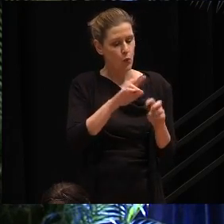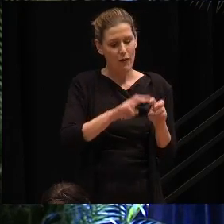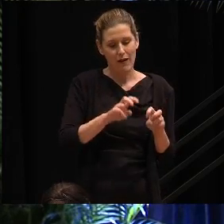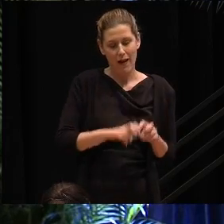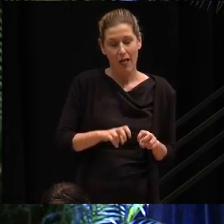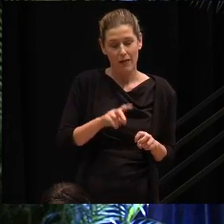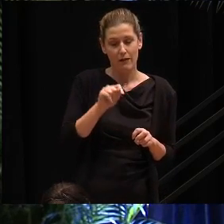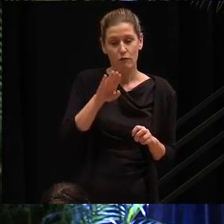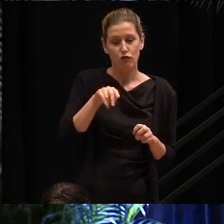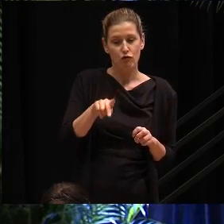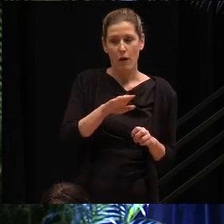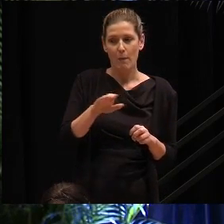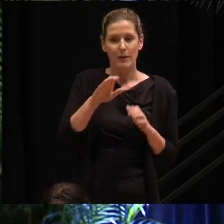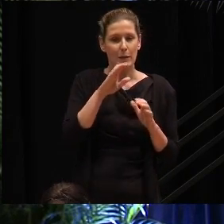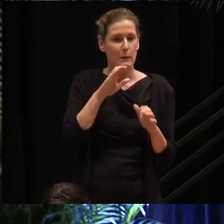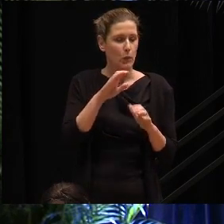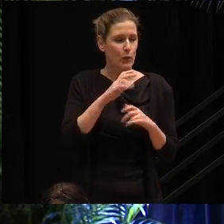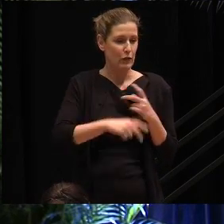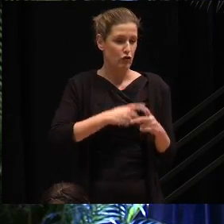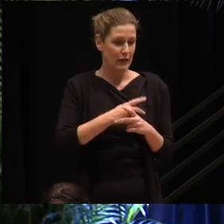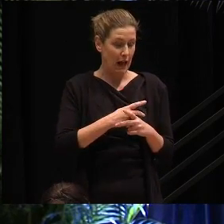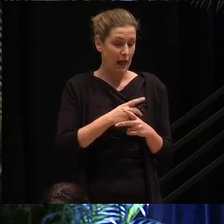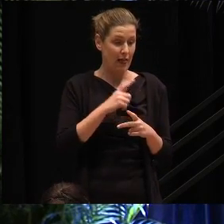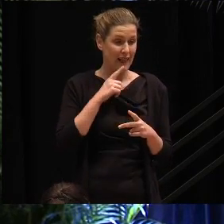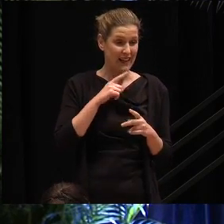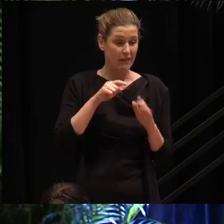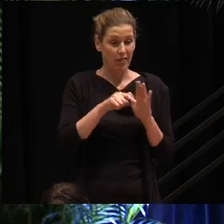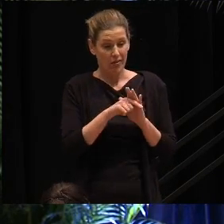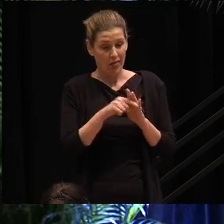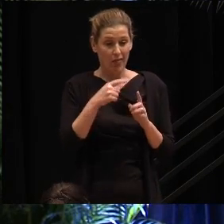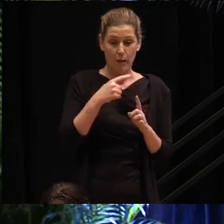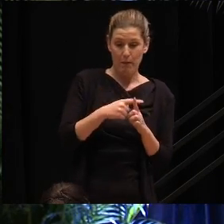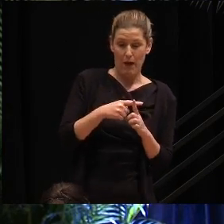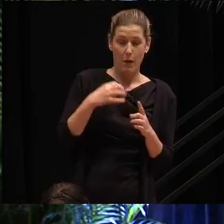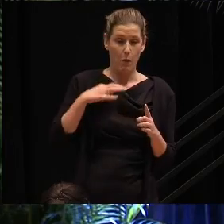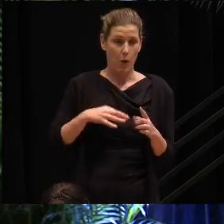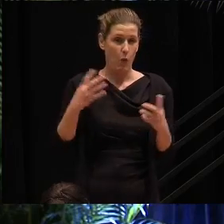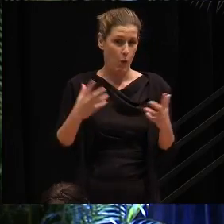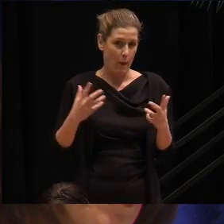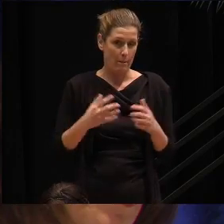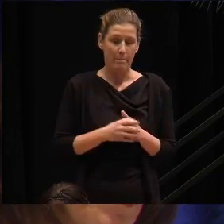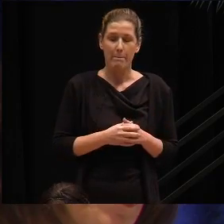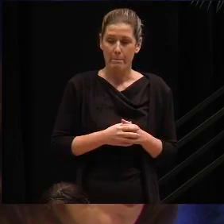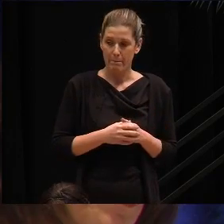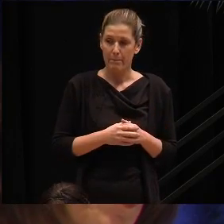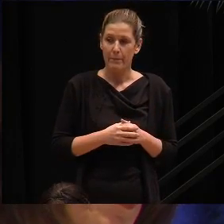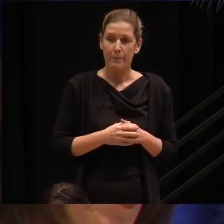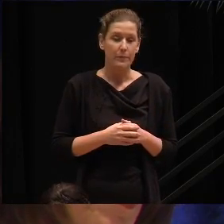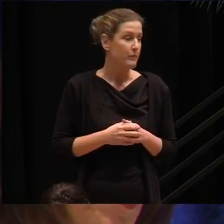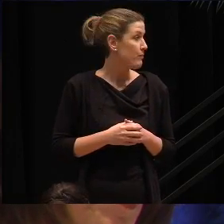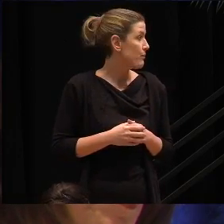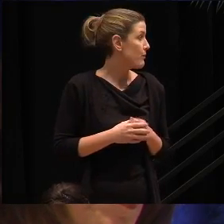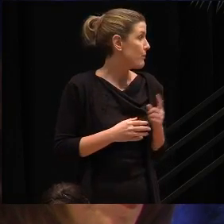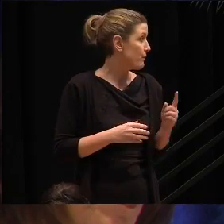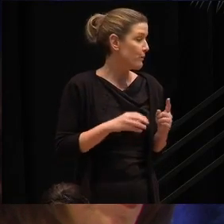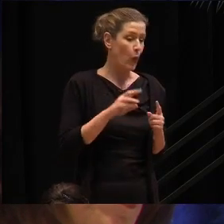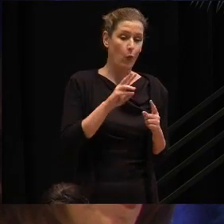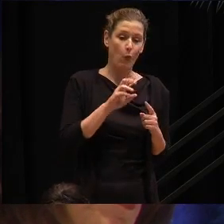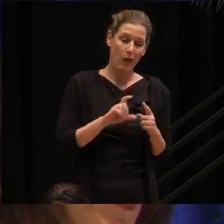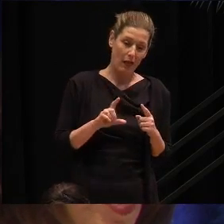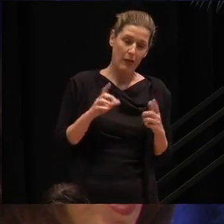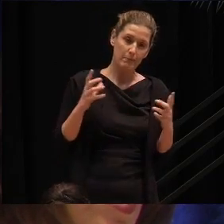President Trump's communication style is a liability and or an advantage for him? Well, on the one